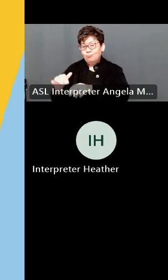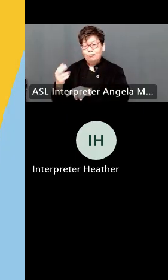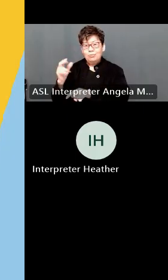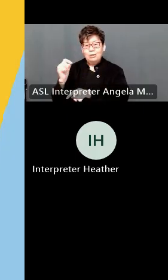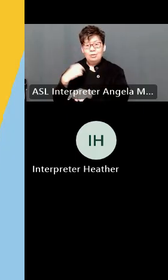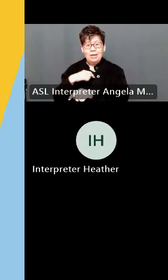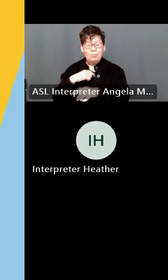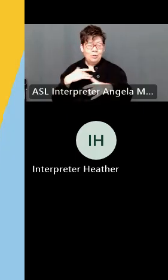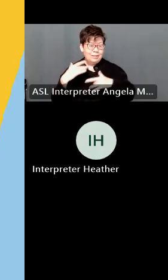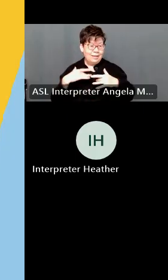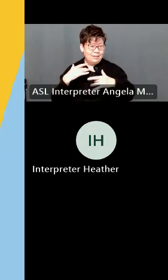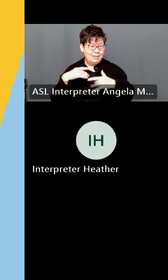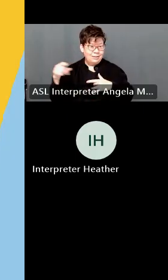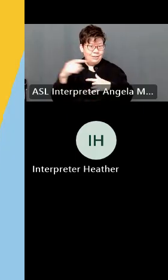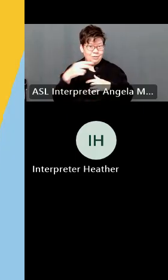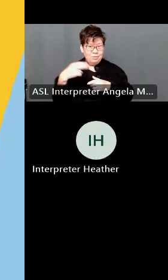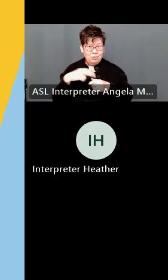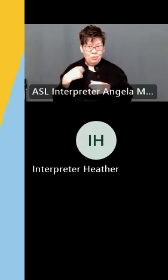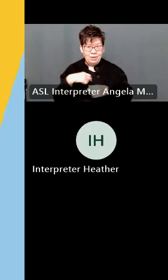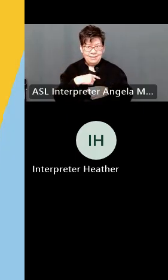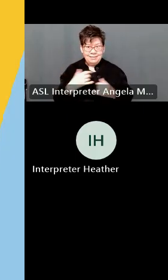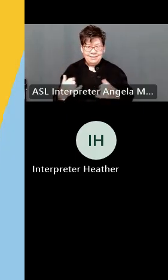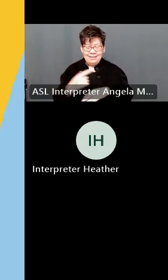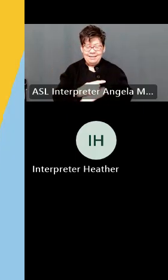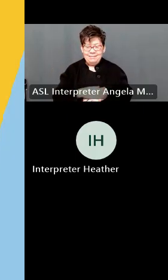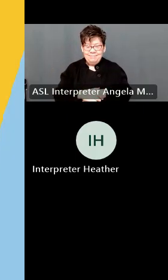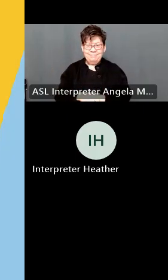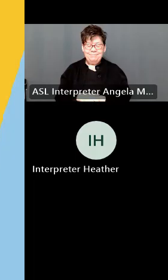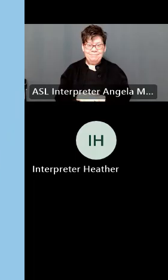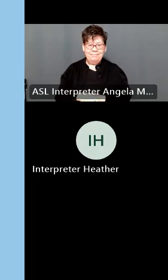super excited to have you here with us.